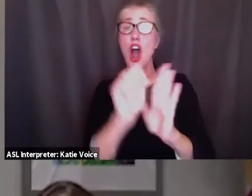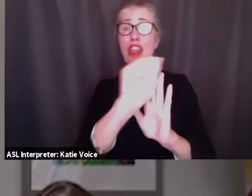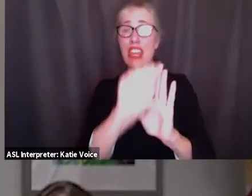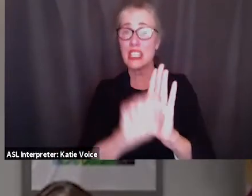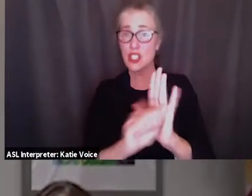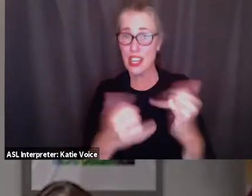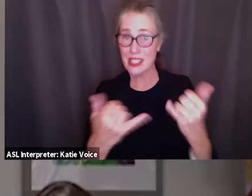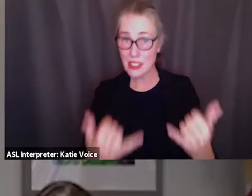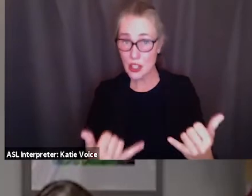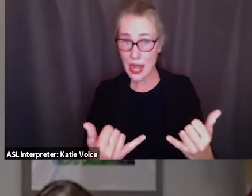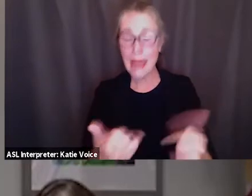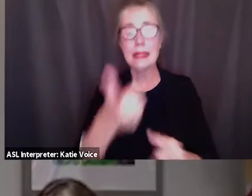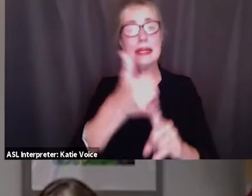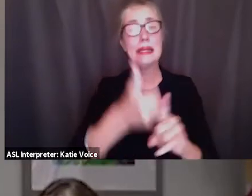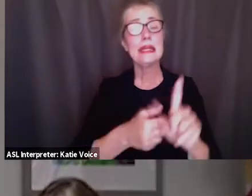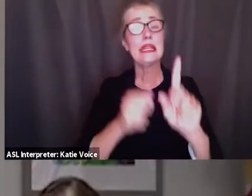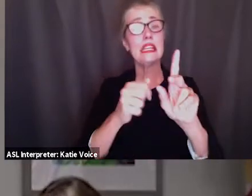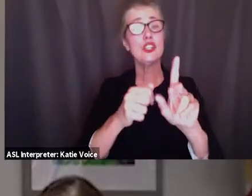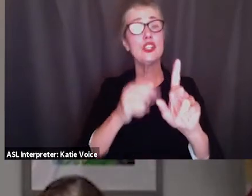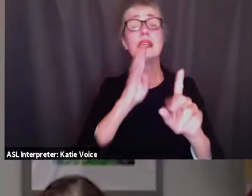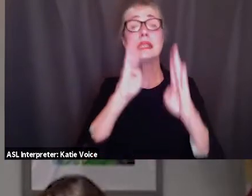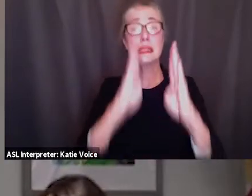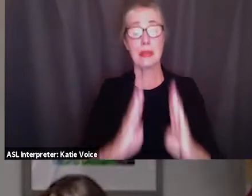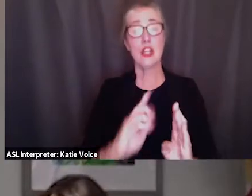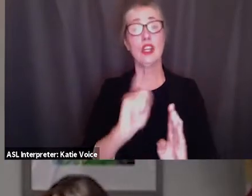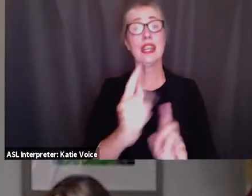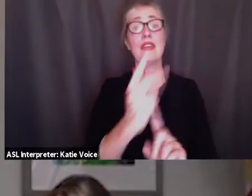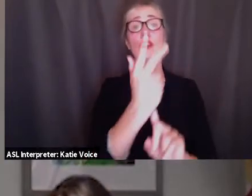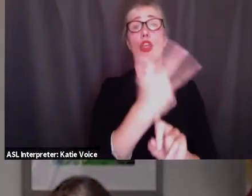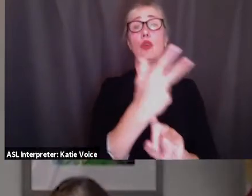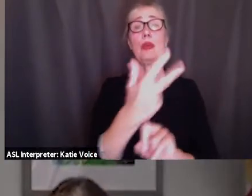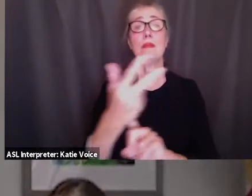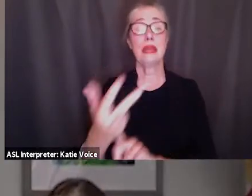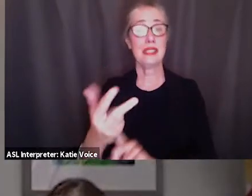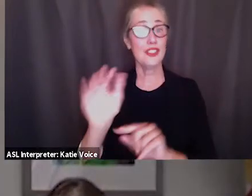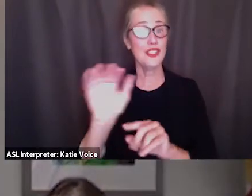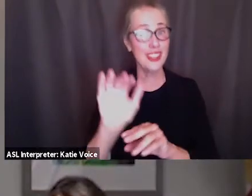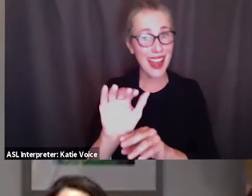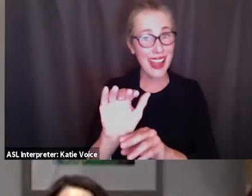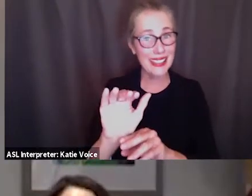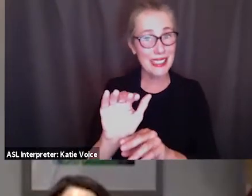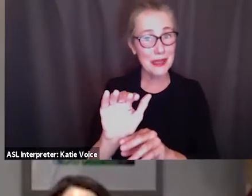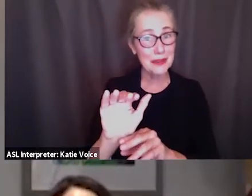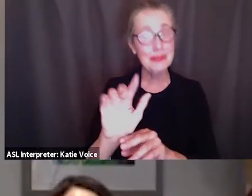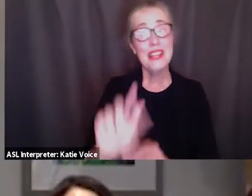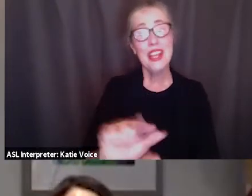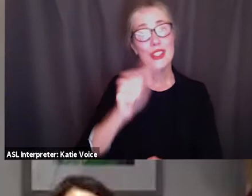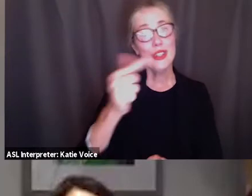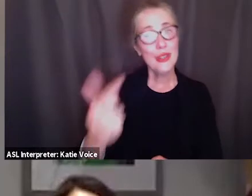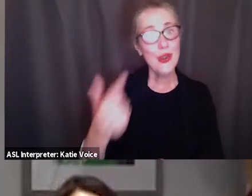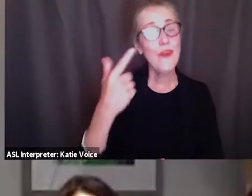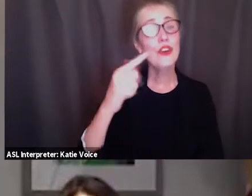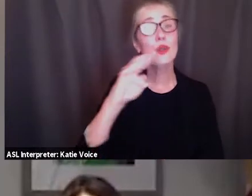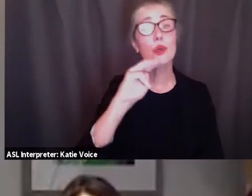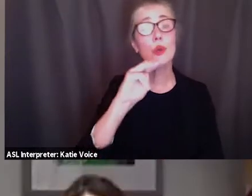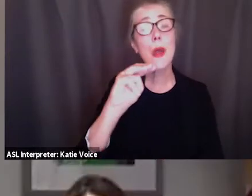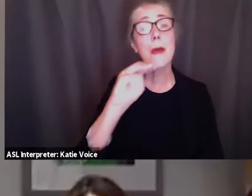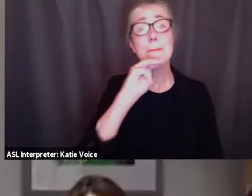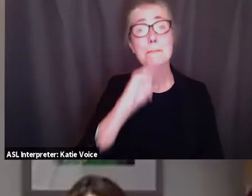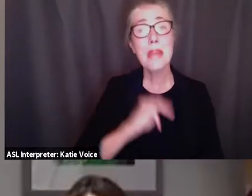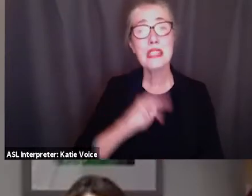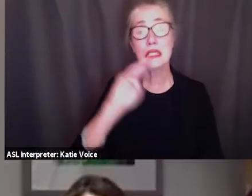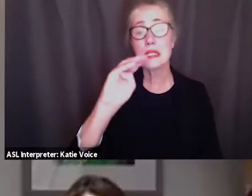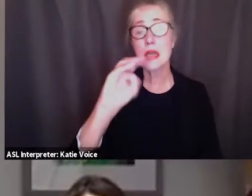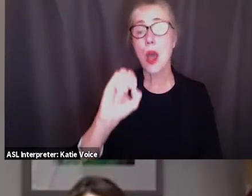Each speaker is allotted 3 minutes each tonight. And so I'll turn it over to Ms. Morales for these